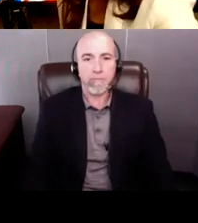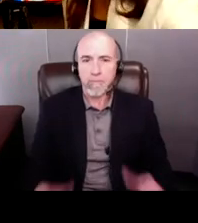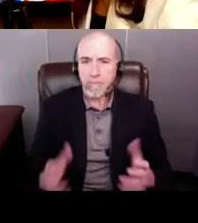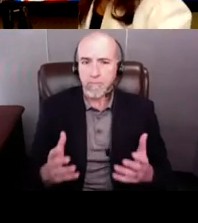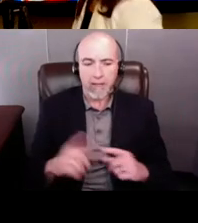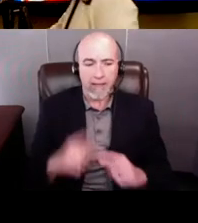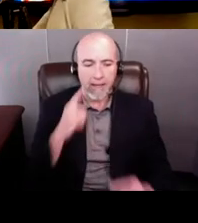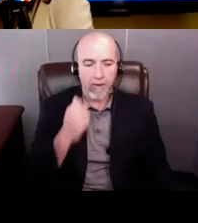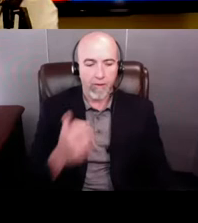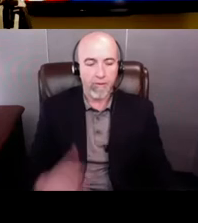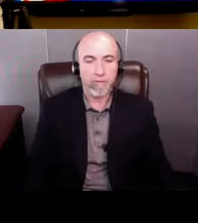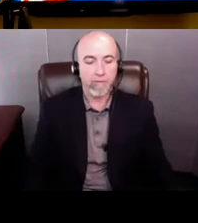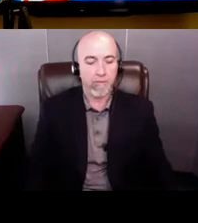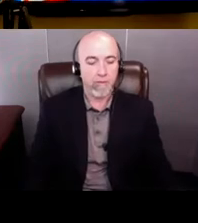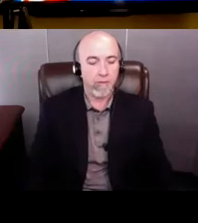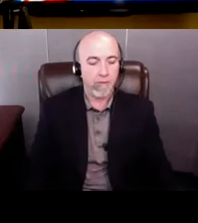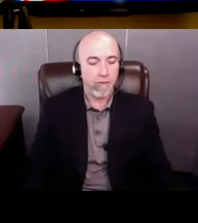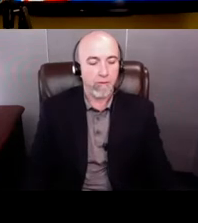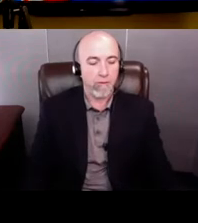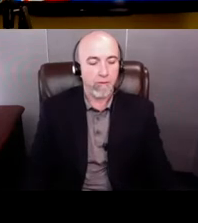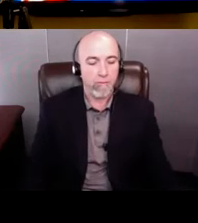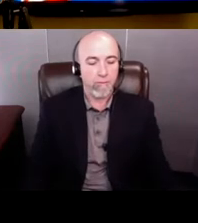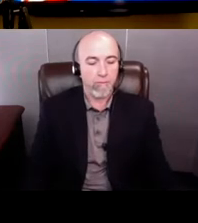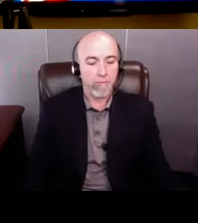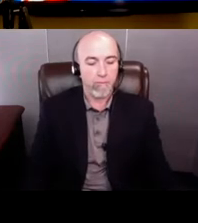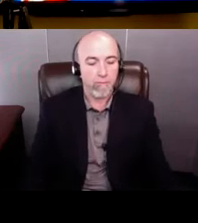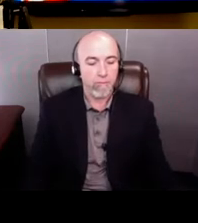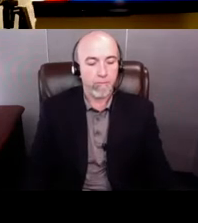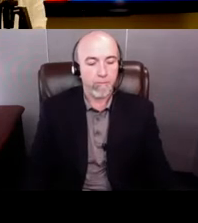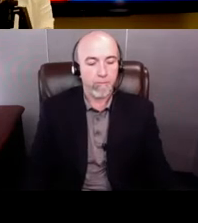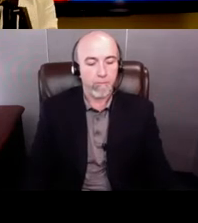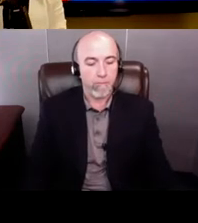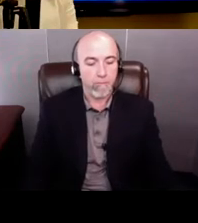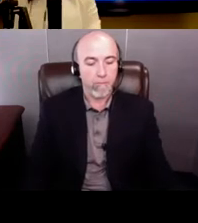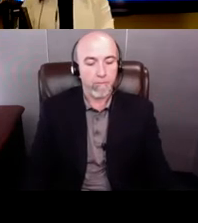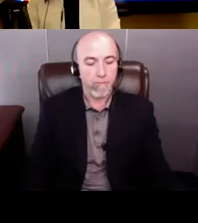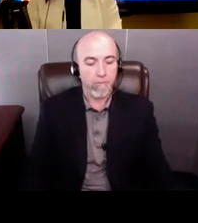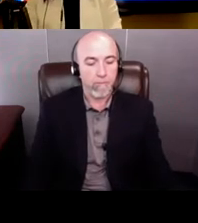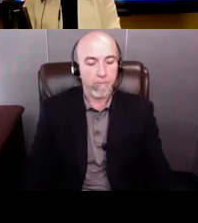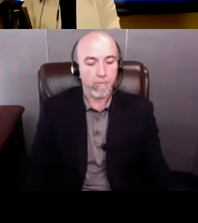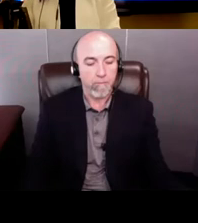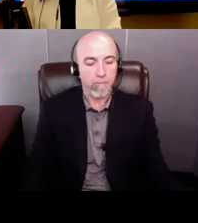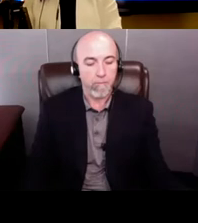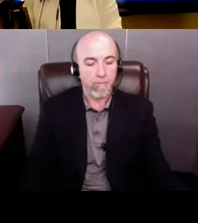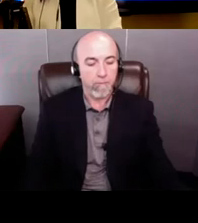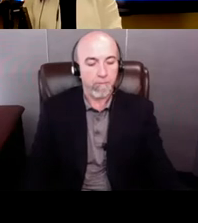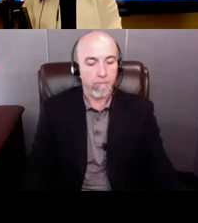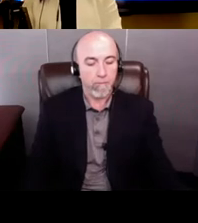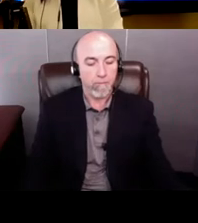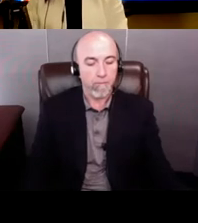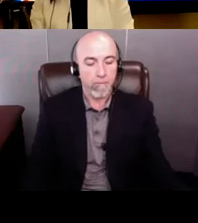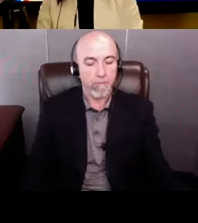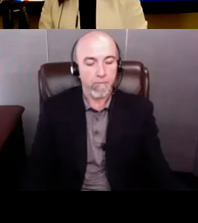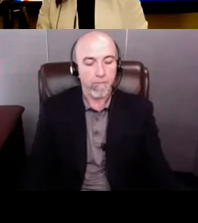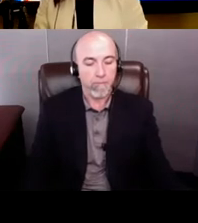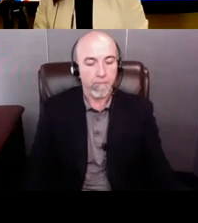for older veterans. They pause in front of the statue. They turn. Irene, your mic is muted.